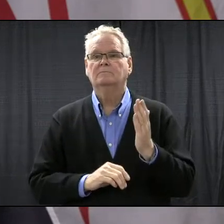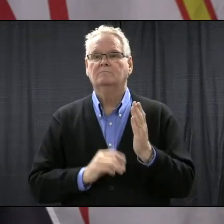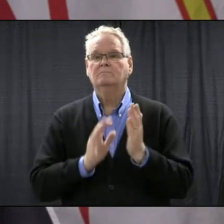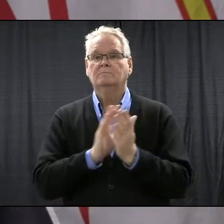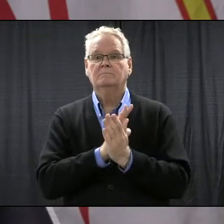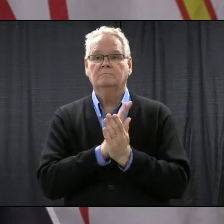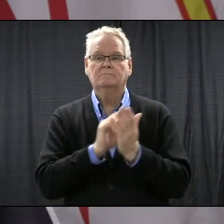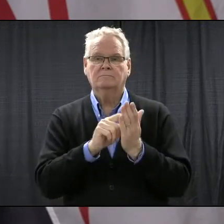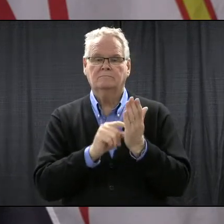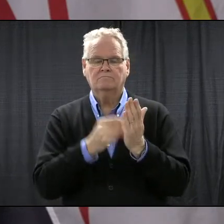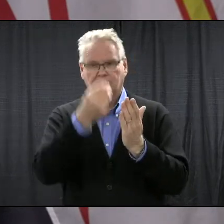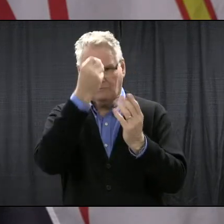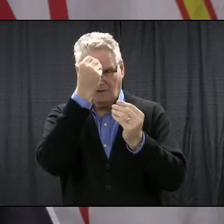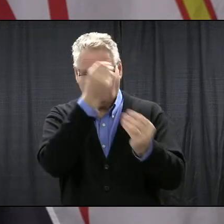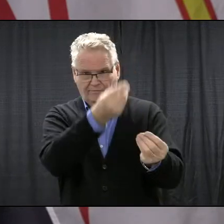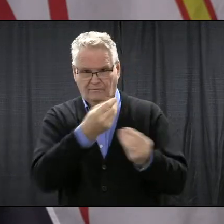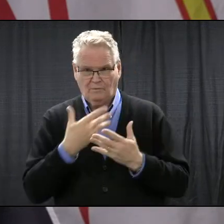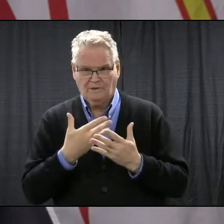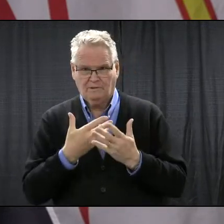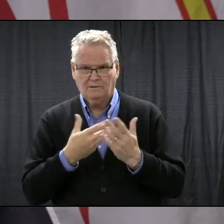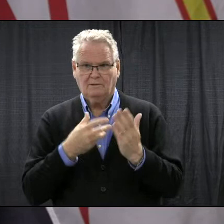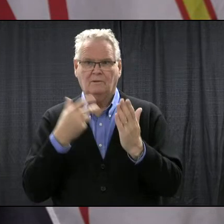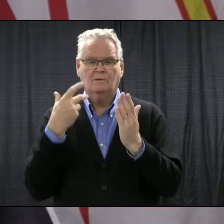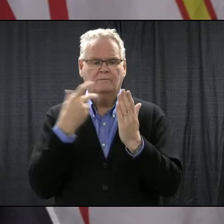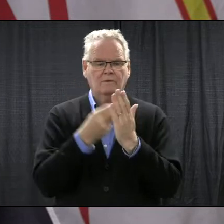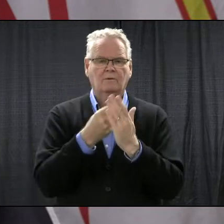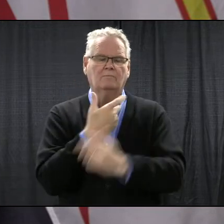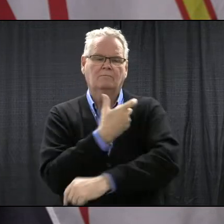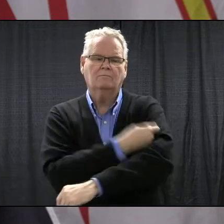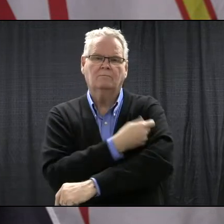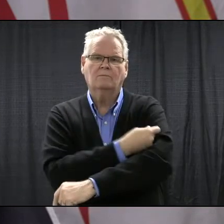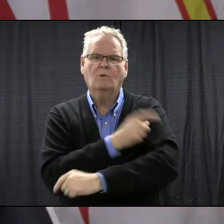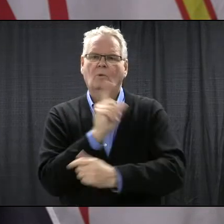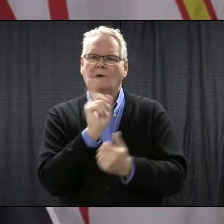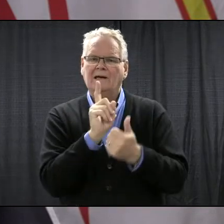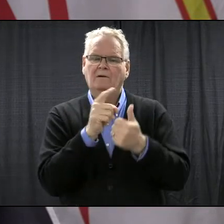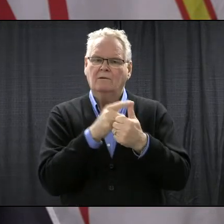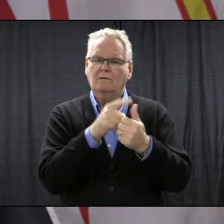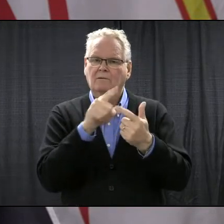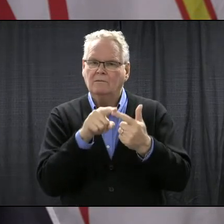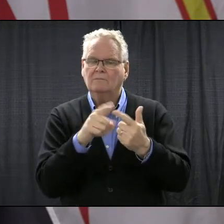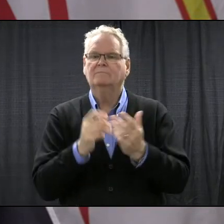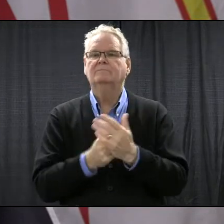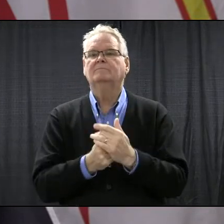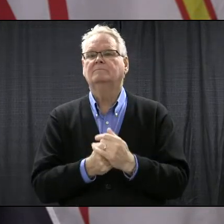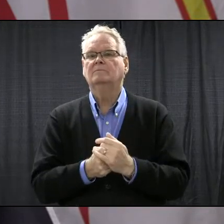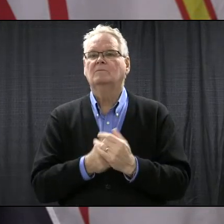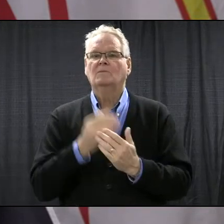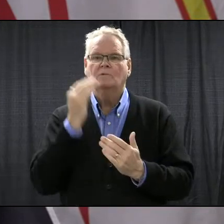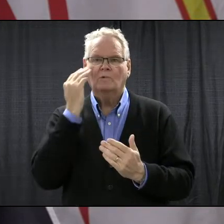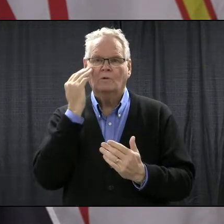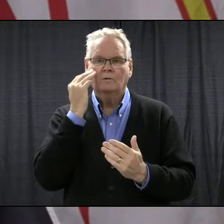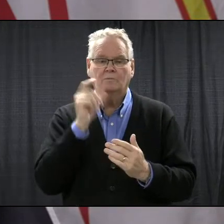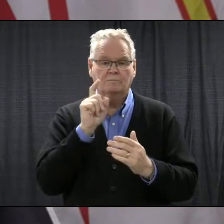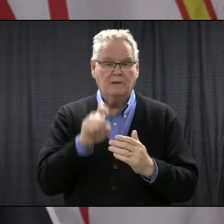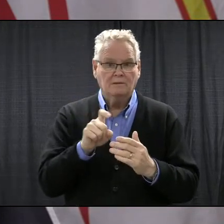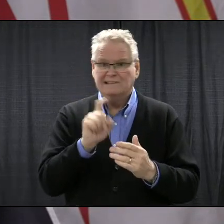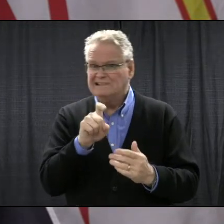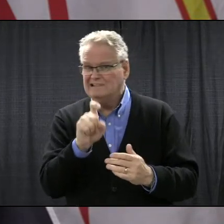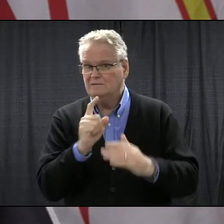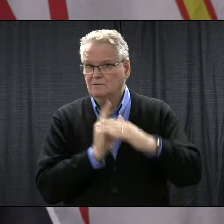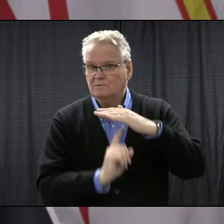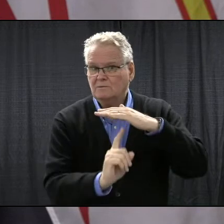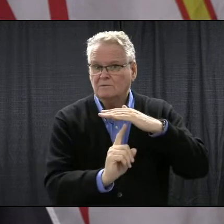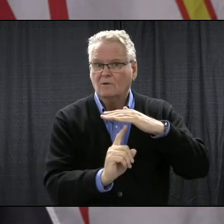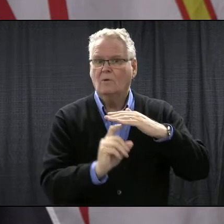vaccination status and determine their self-isolation and testing requirements. Anyone who is already in the province and is either fully